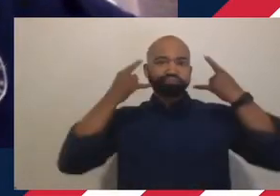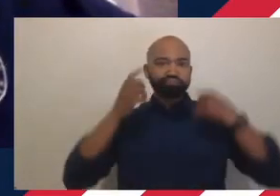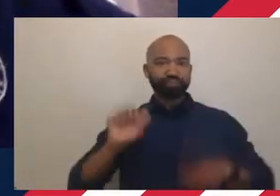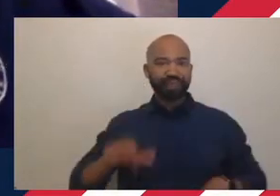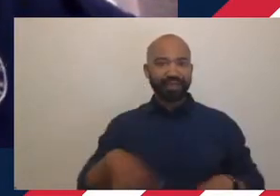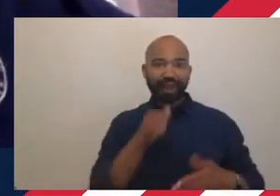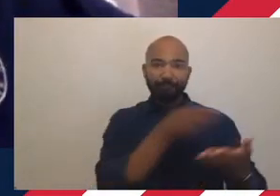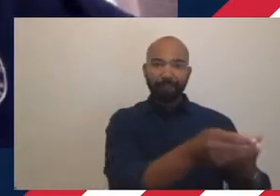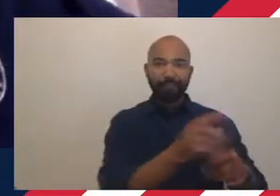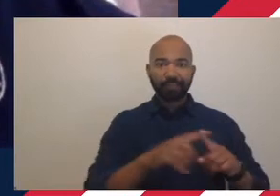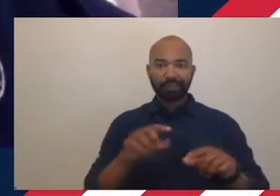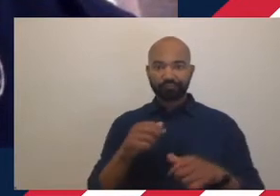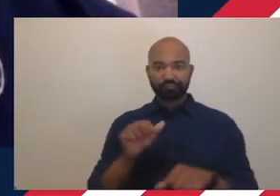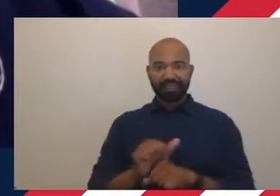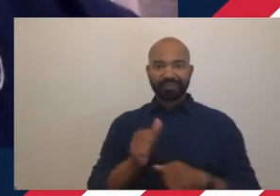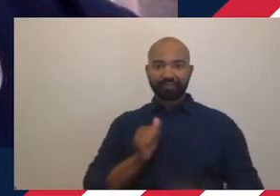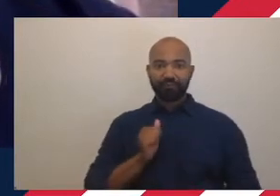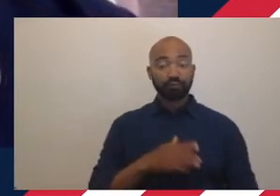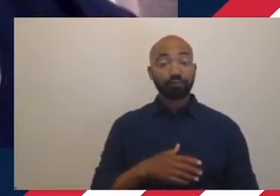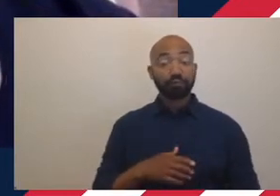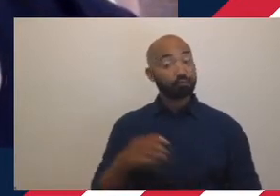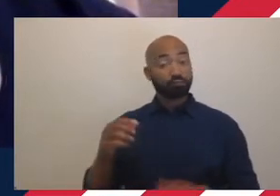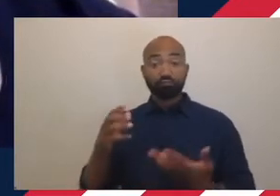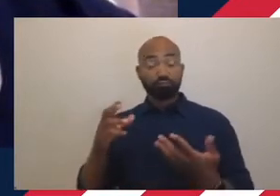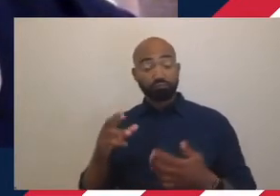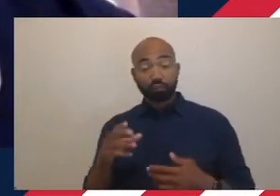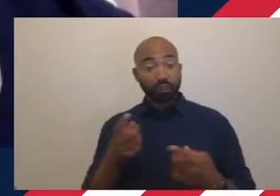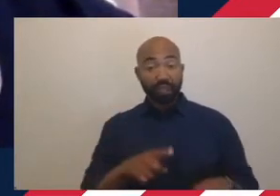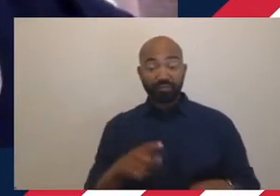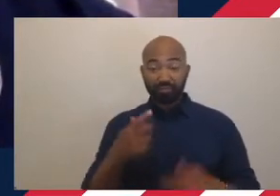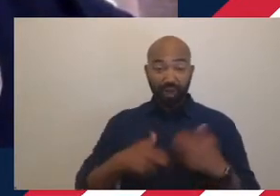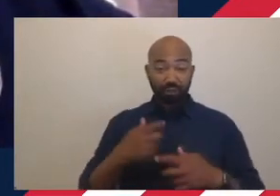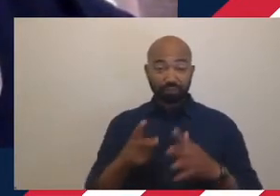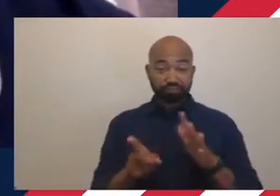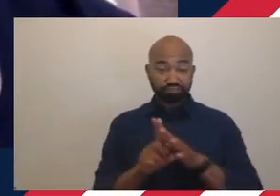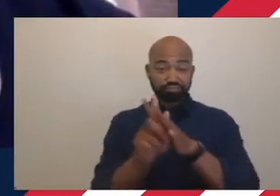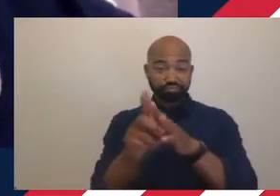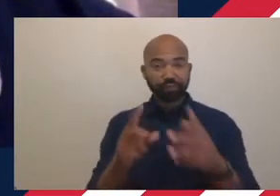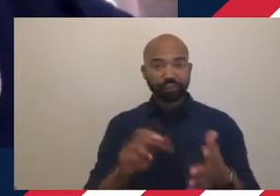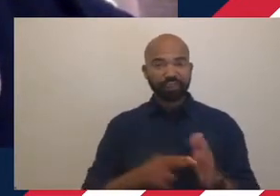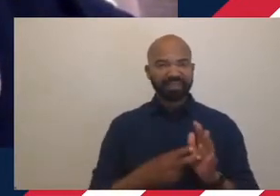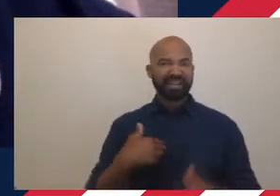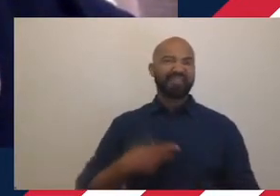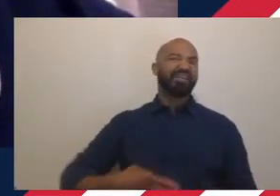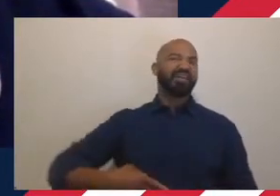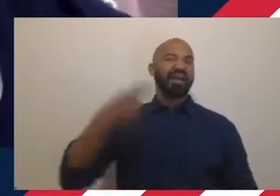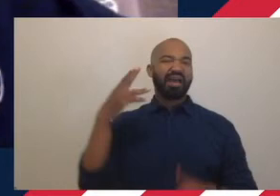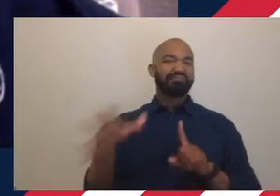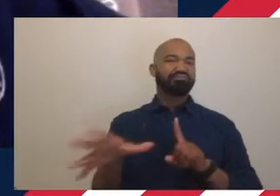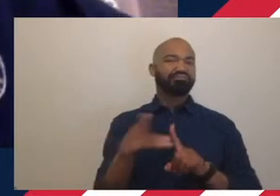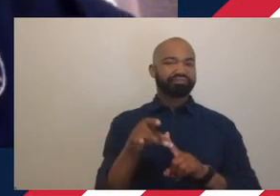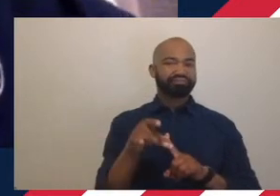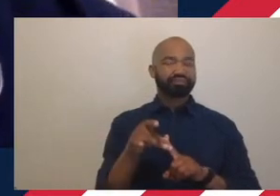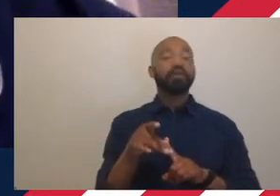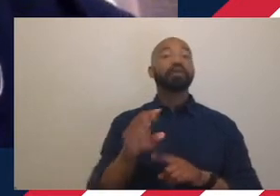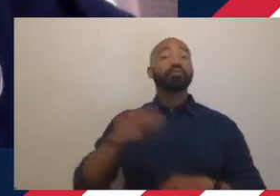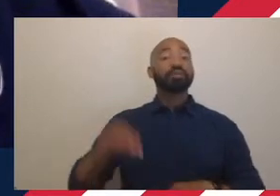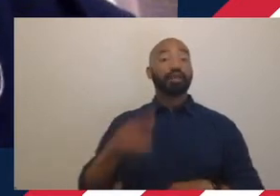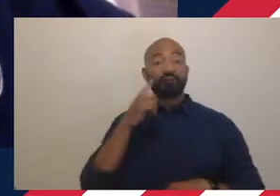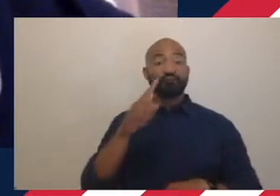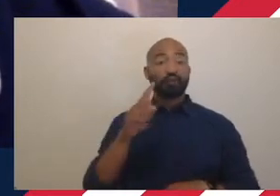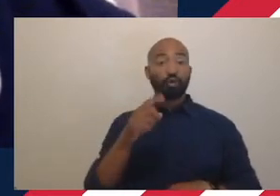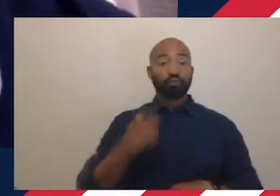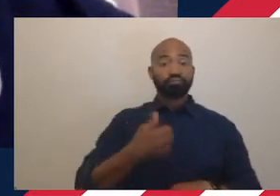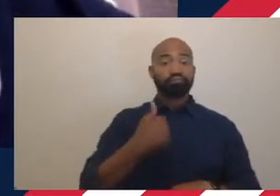our employees would not. These ongoing problems have resulted in a high infection rate for transport workers nationwide.